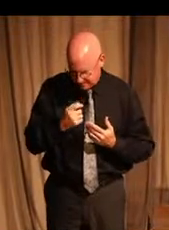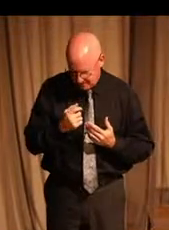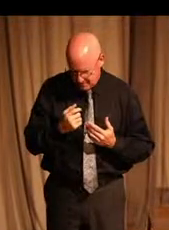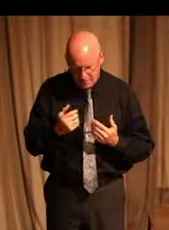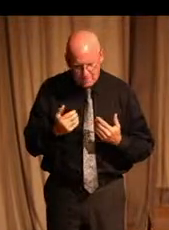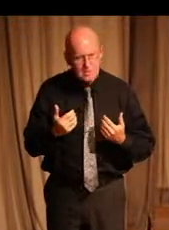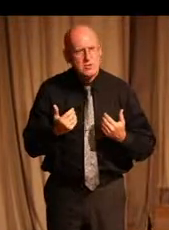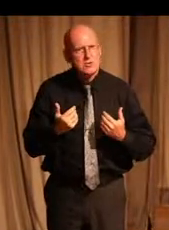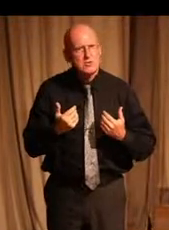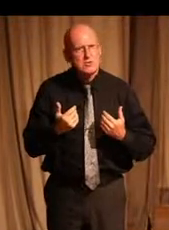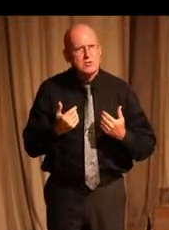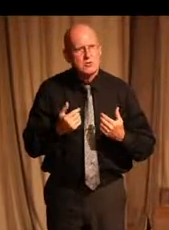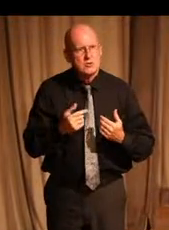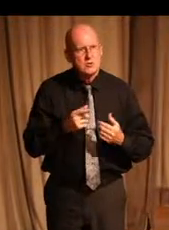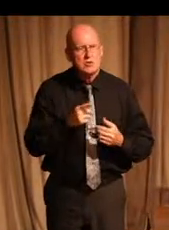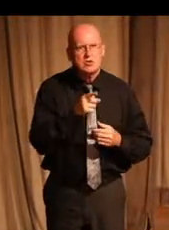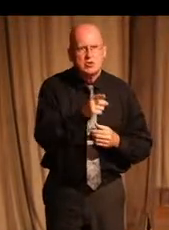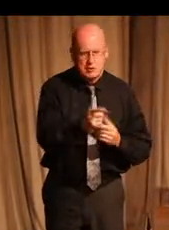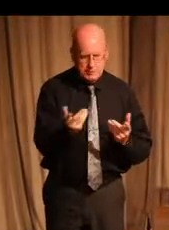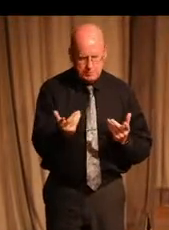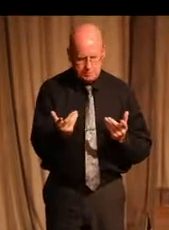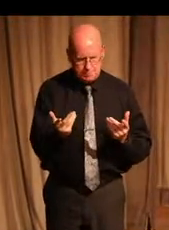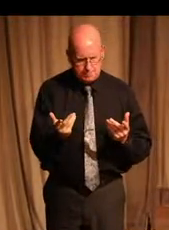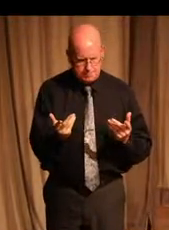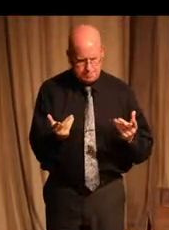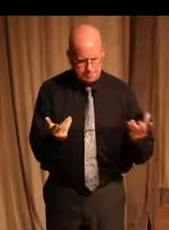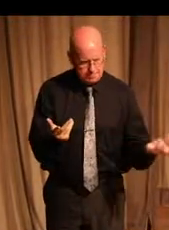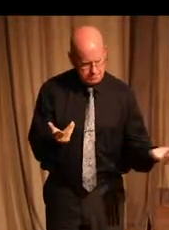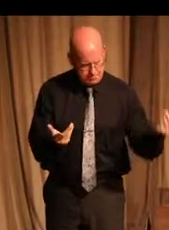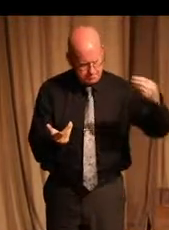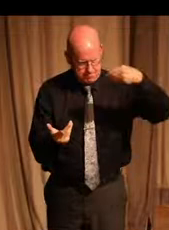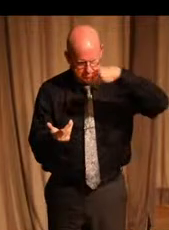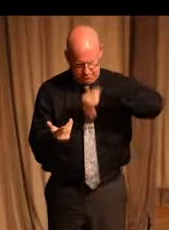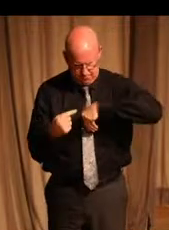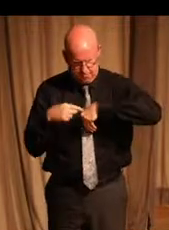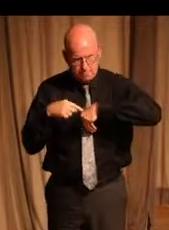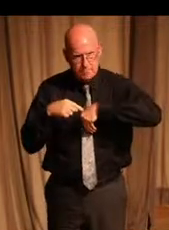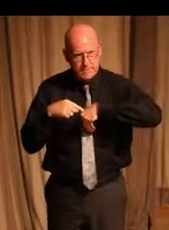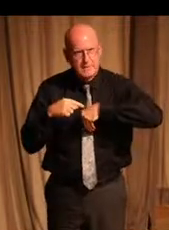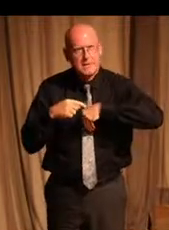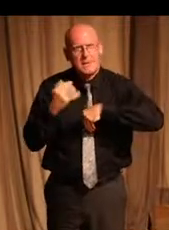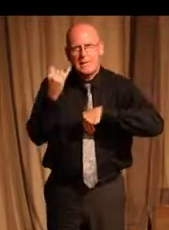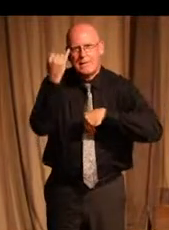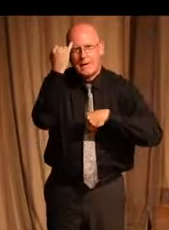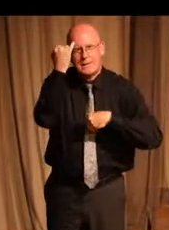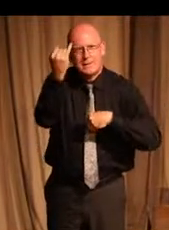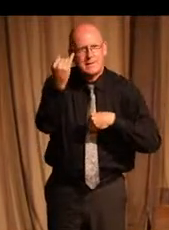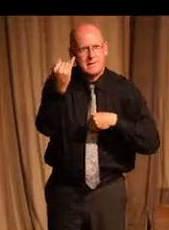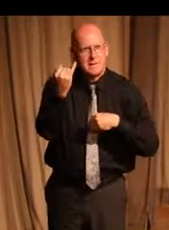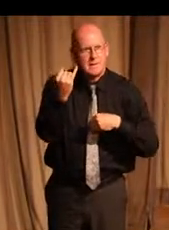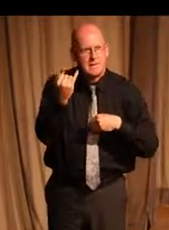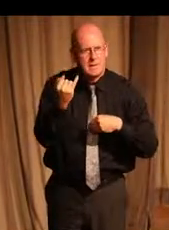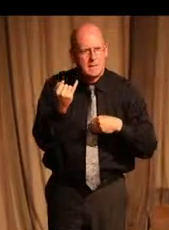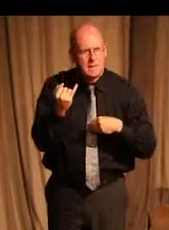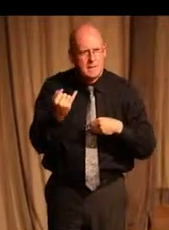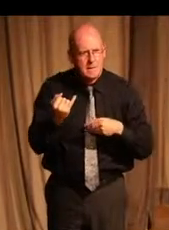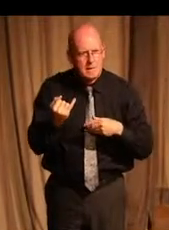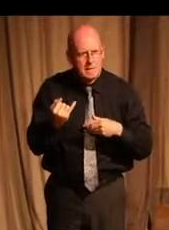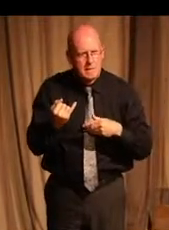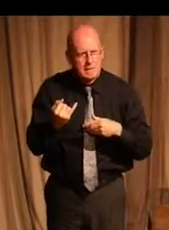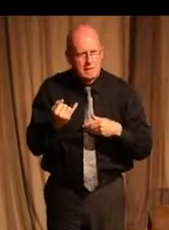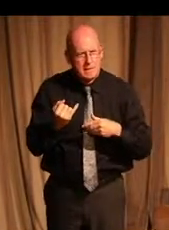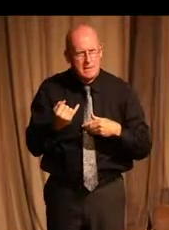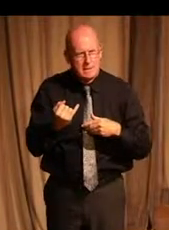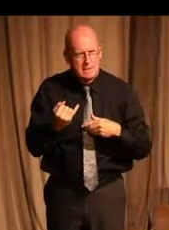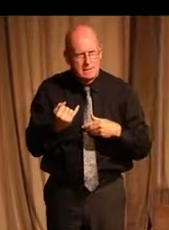she had integrated the idea of being in advance on her